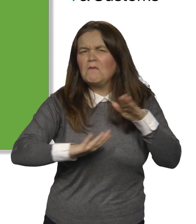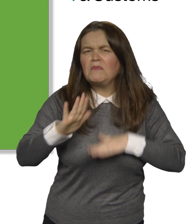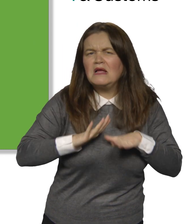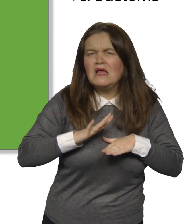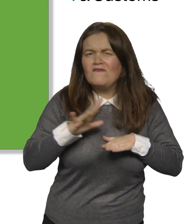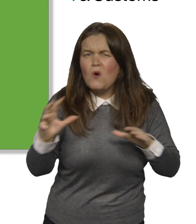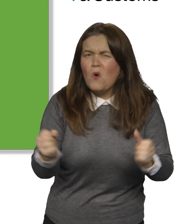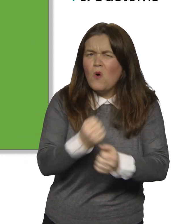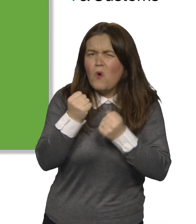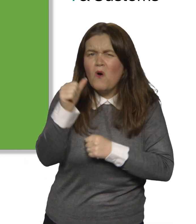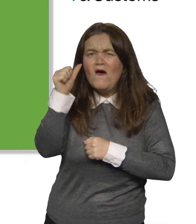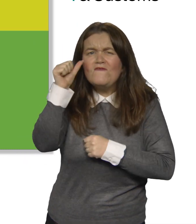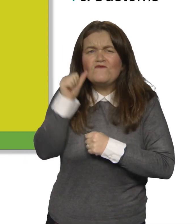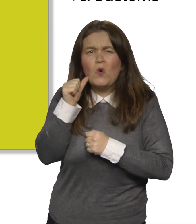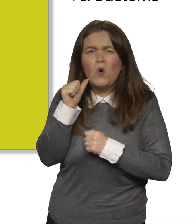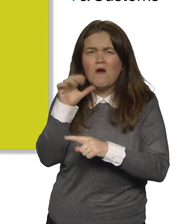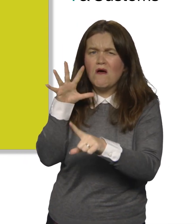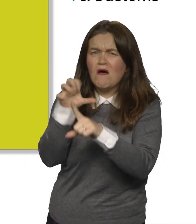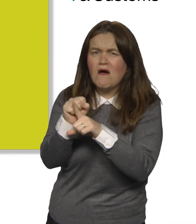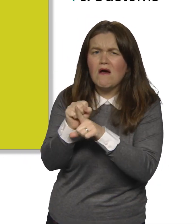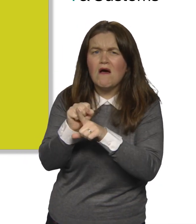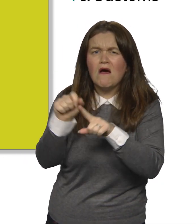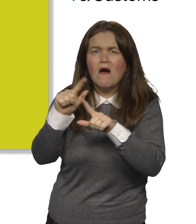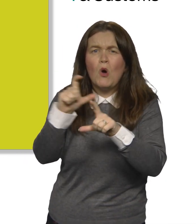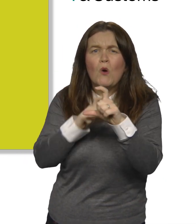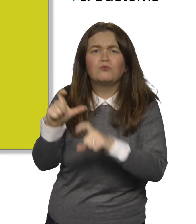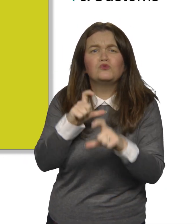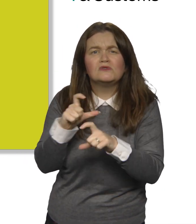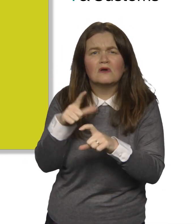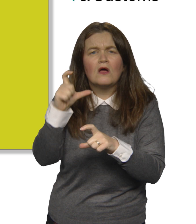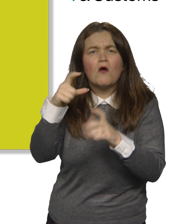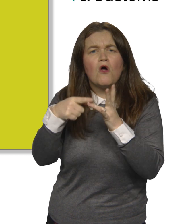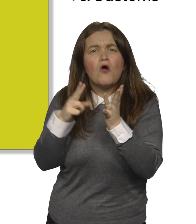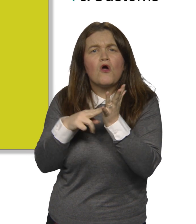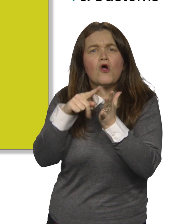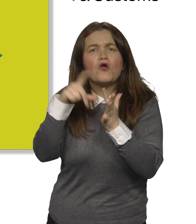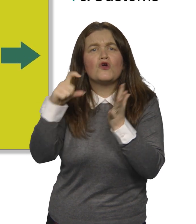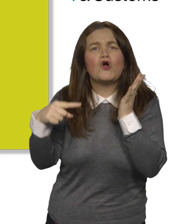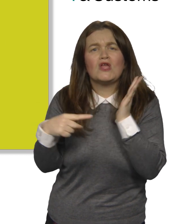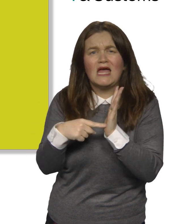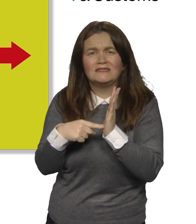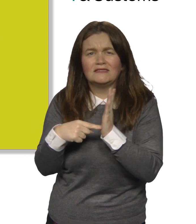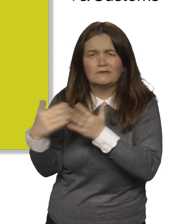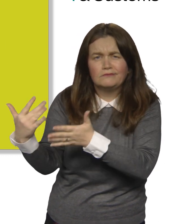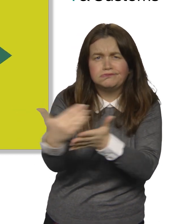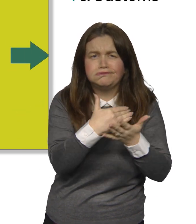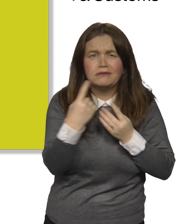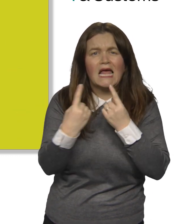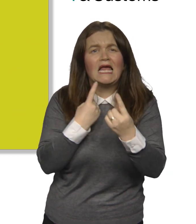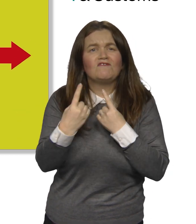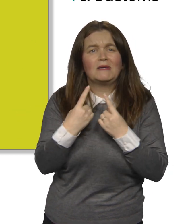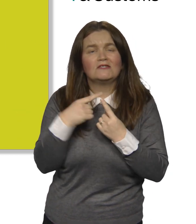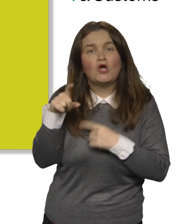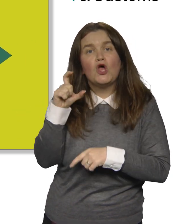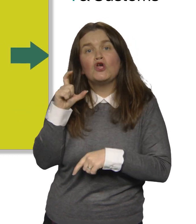to identify suspicious behaviour, to a powerful new fraud-busting computer system called Connect, which brings together information from